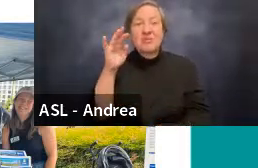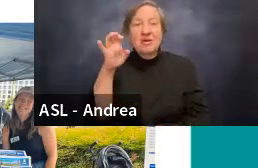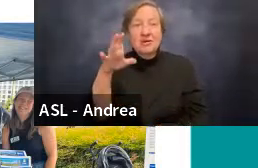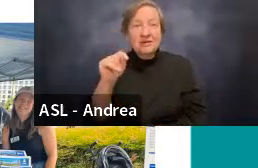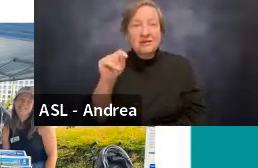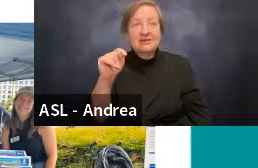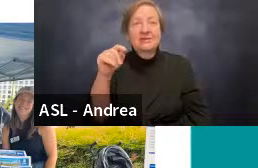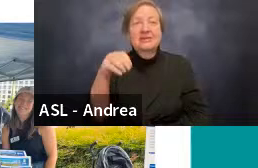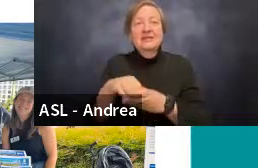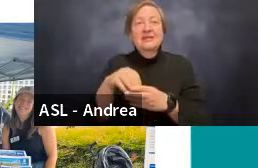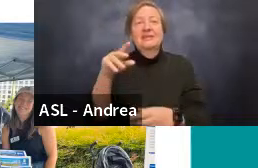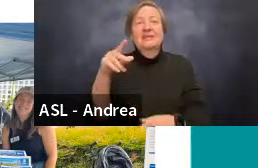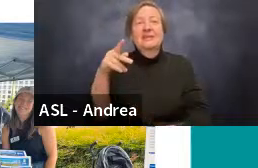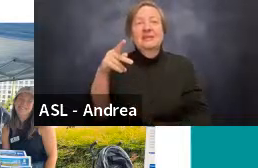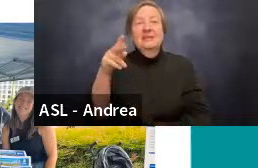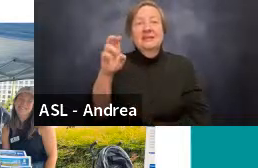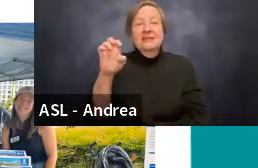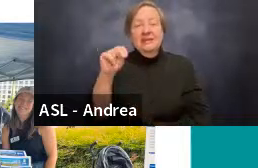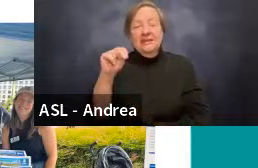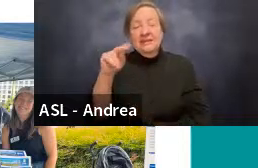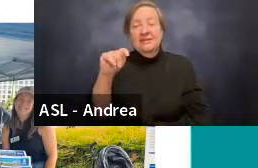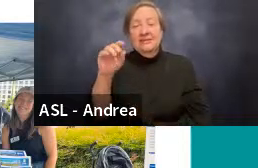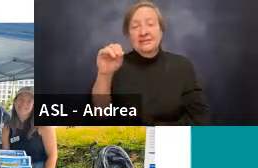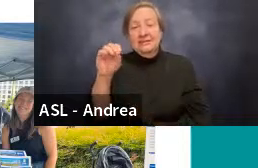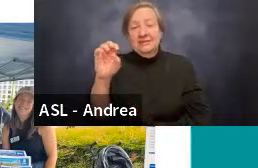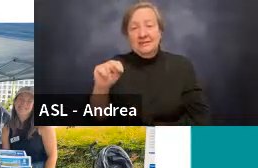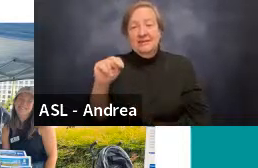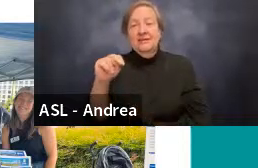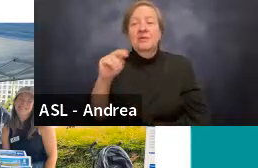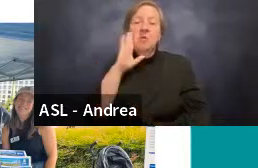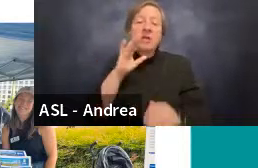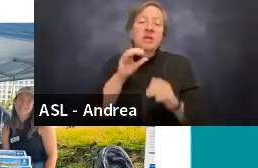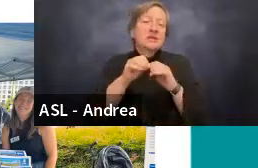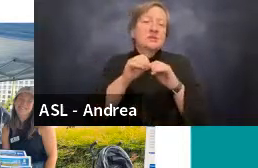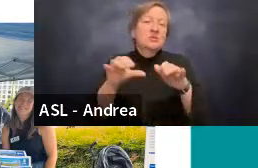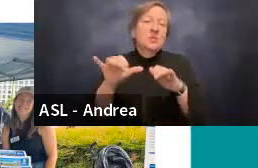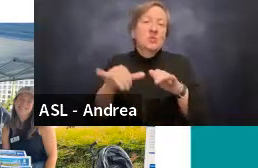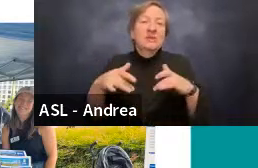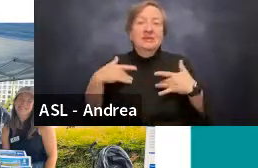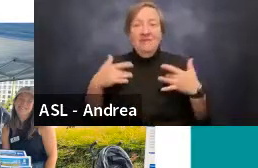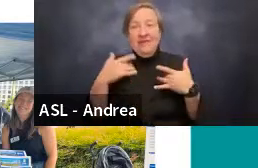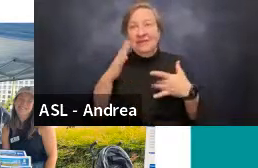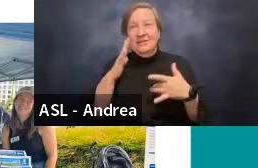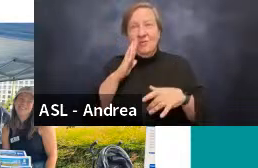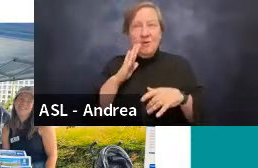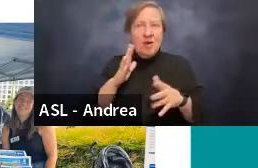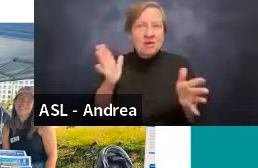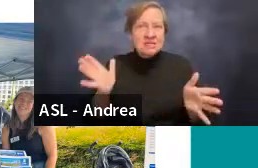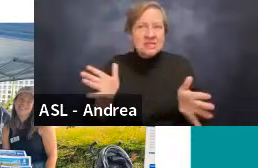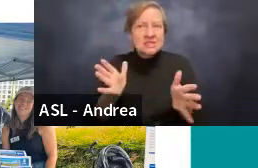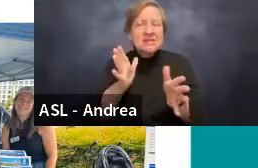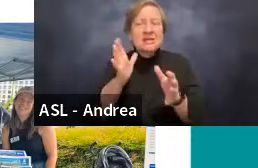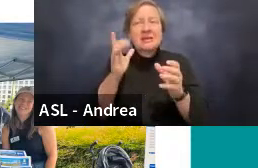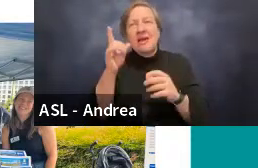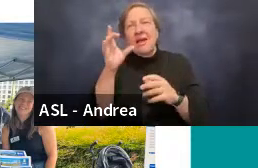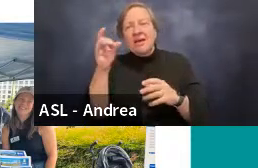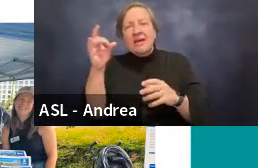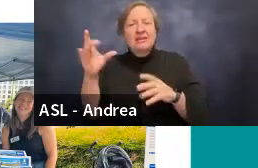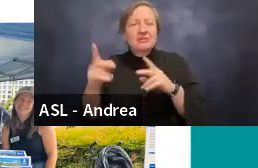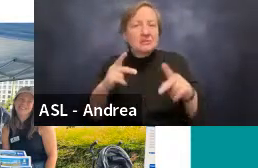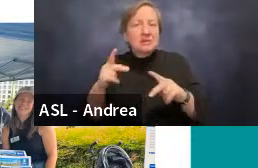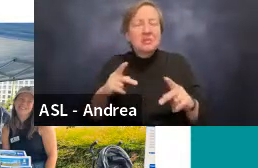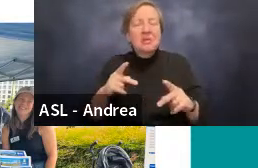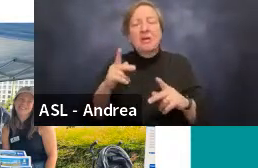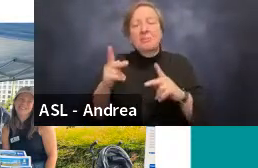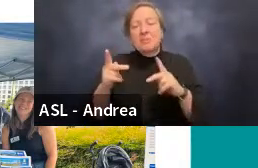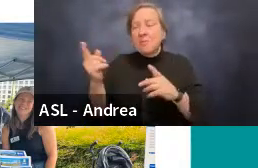continue to do these events where we are touching hundreds of people. Folks are stopping by